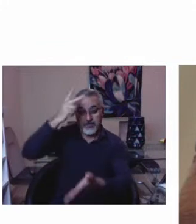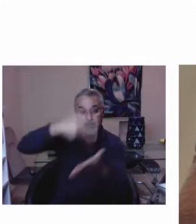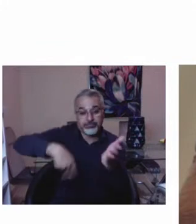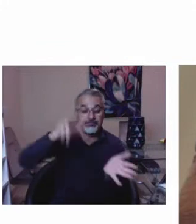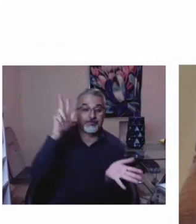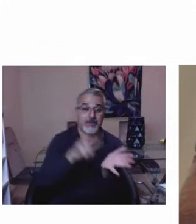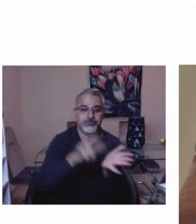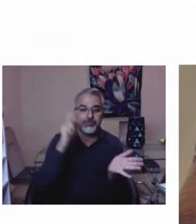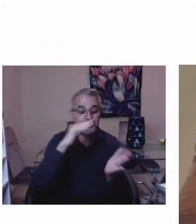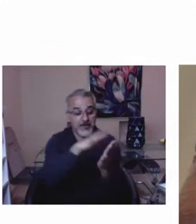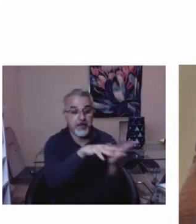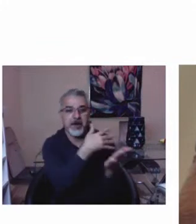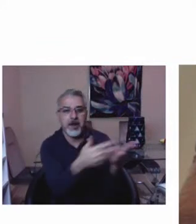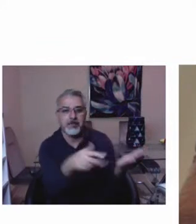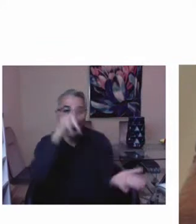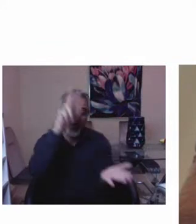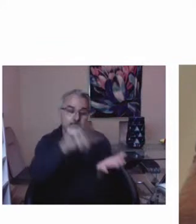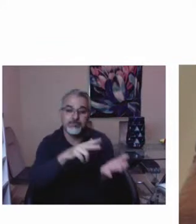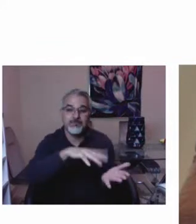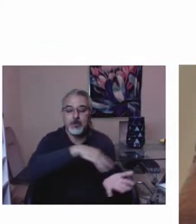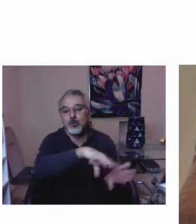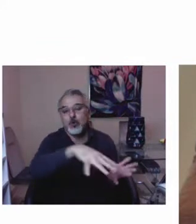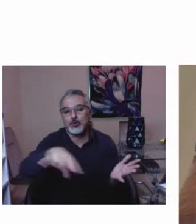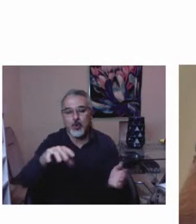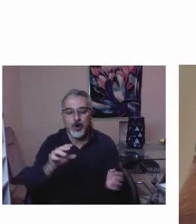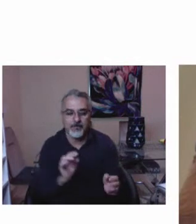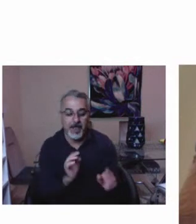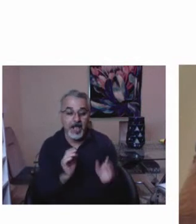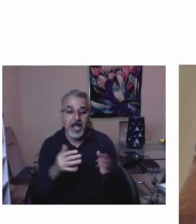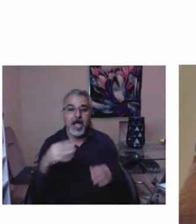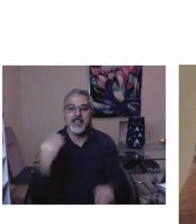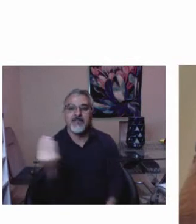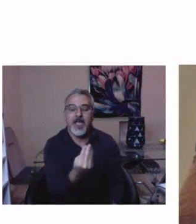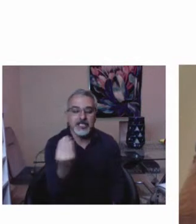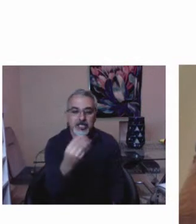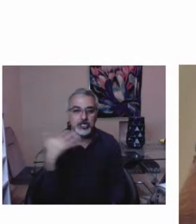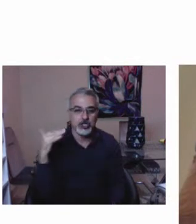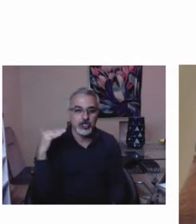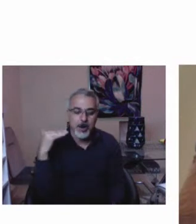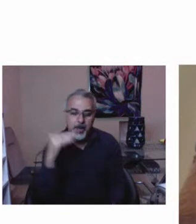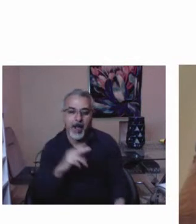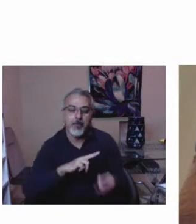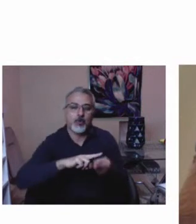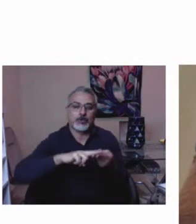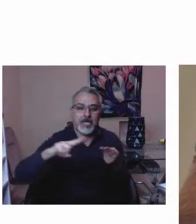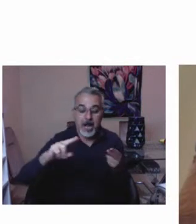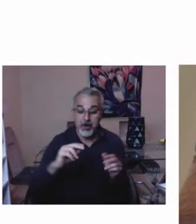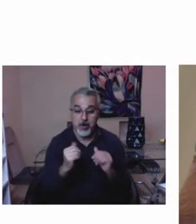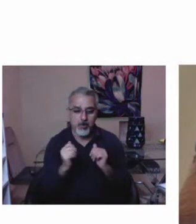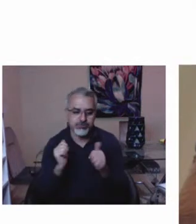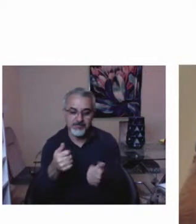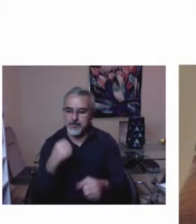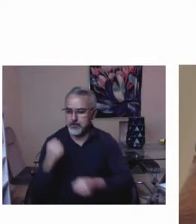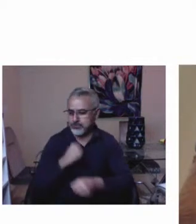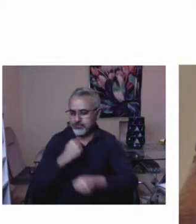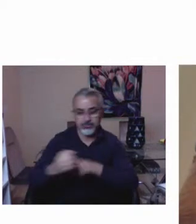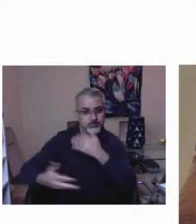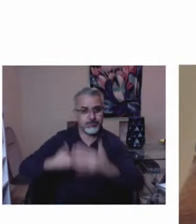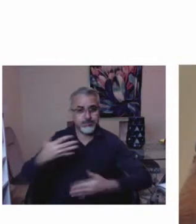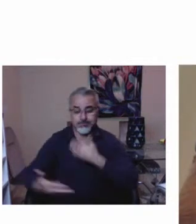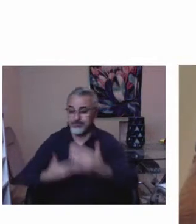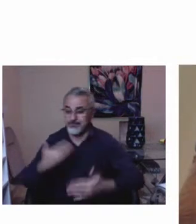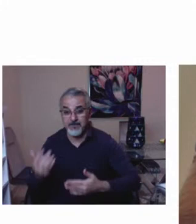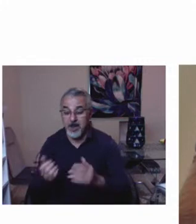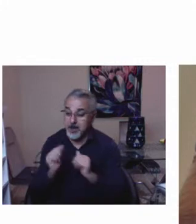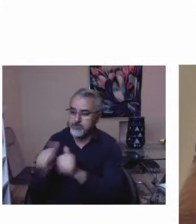general, and the necessity for better financing their peace-building activities in particular. But we need to do more